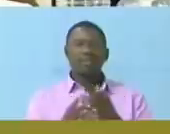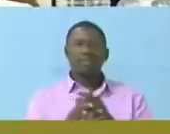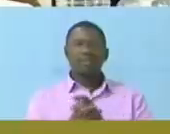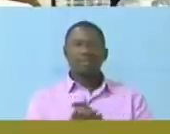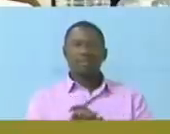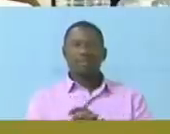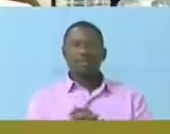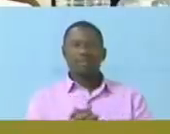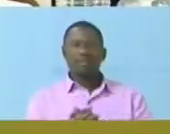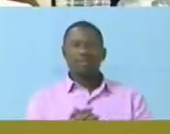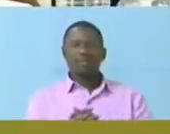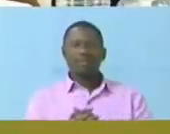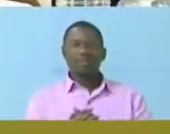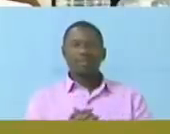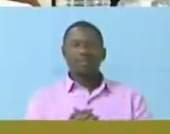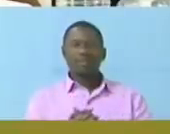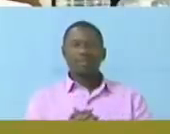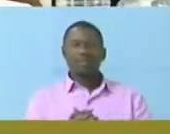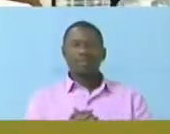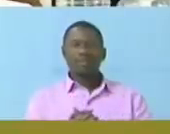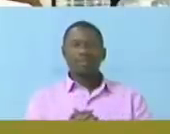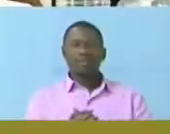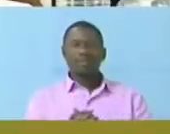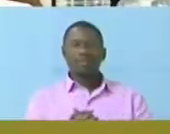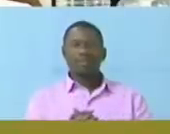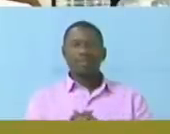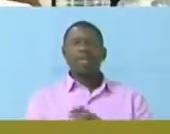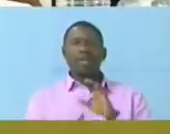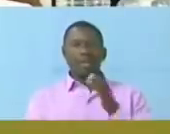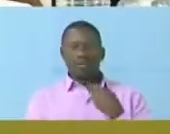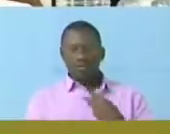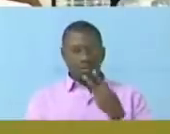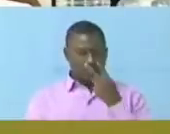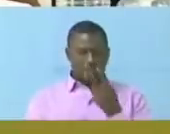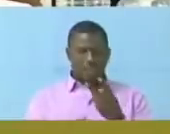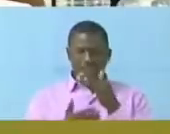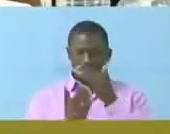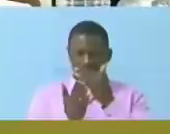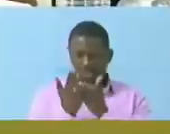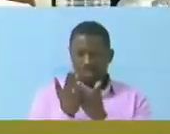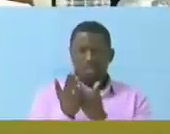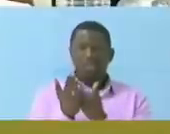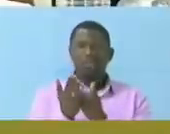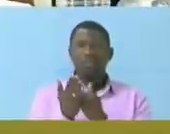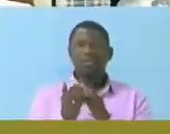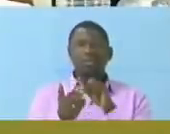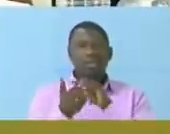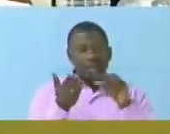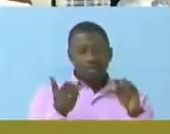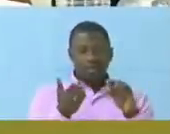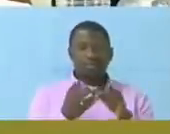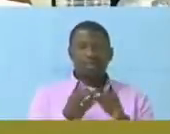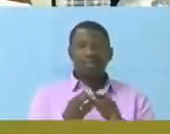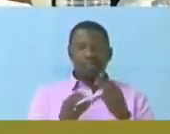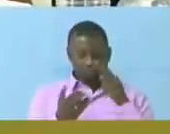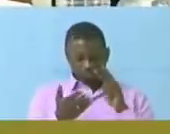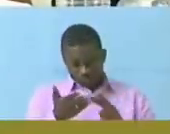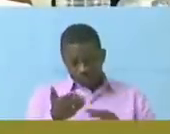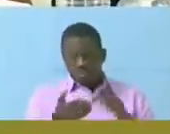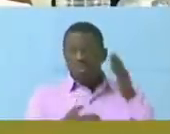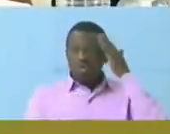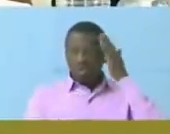that so we yes. Jonas would be in the picture. Yes, thank you, Mr. Chair, for that. A lot of abstract in the